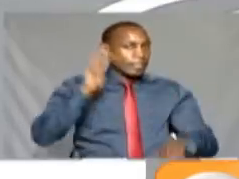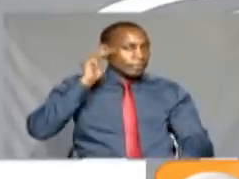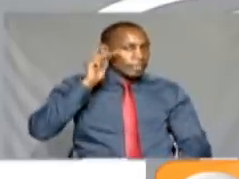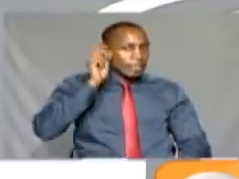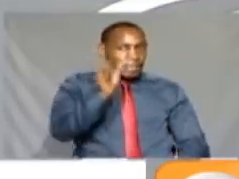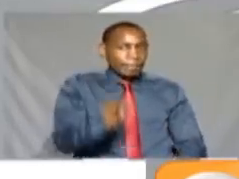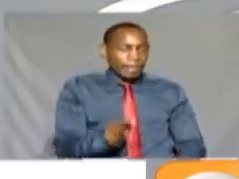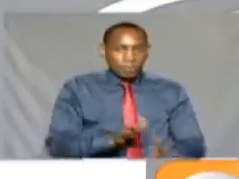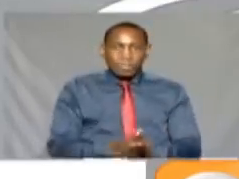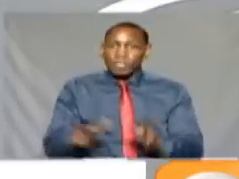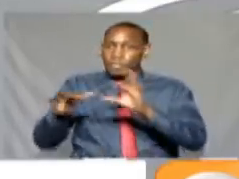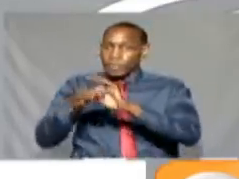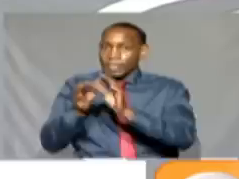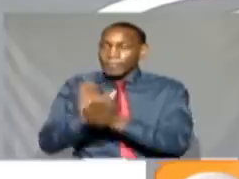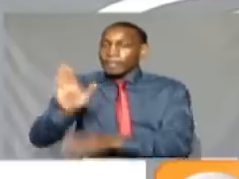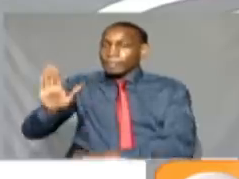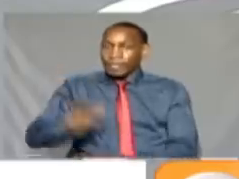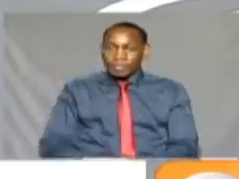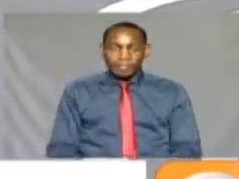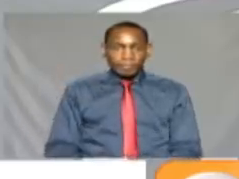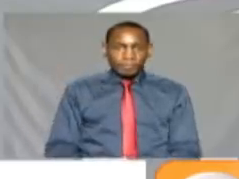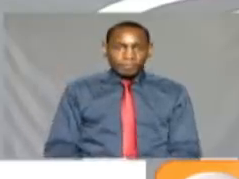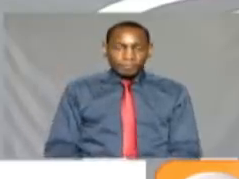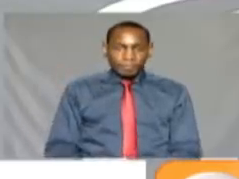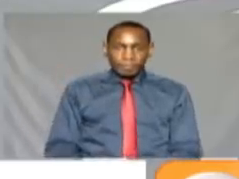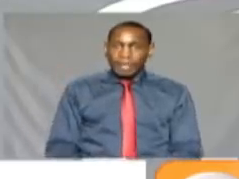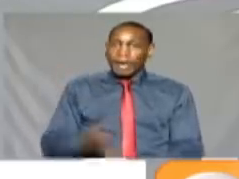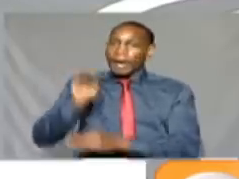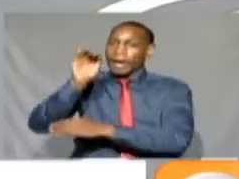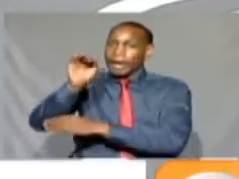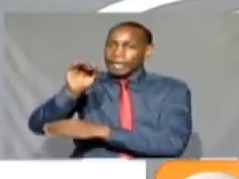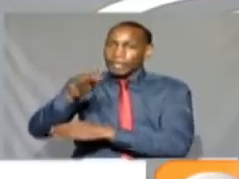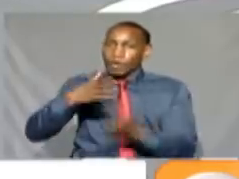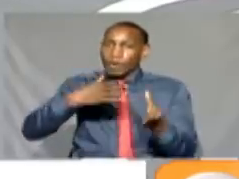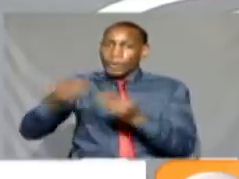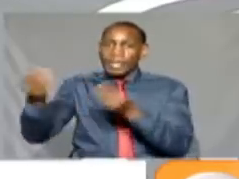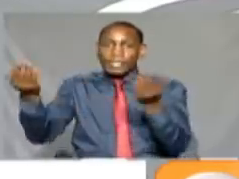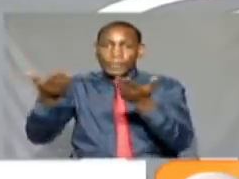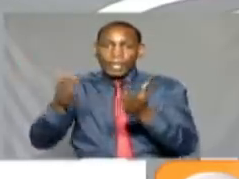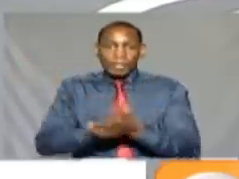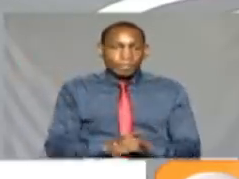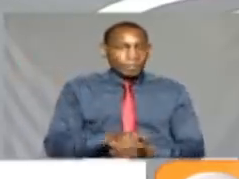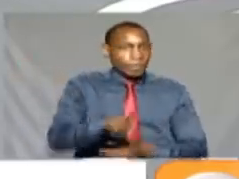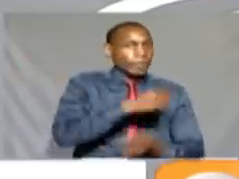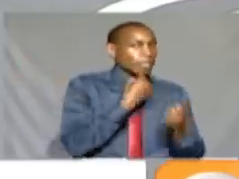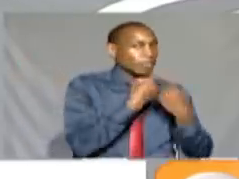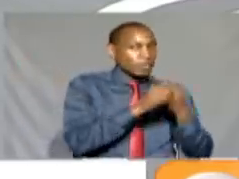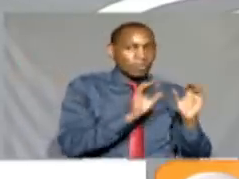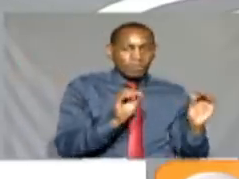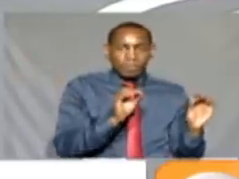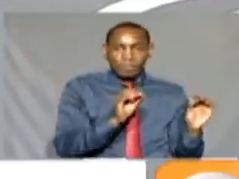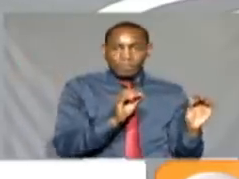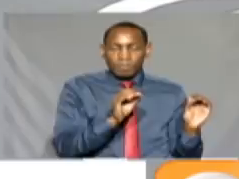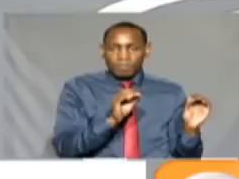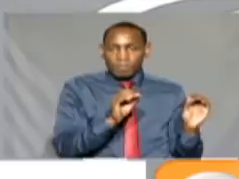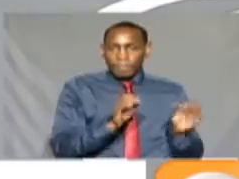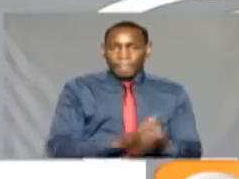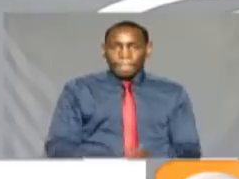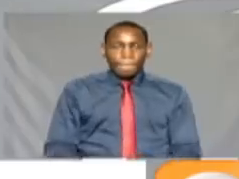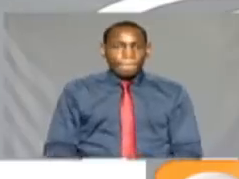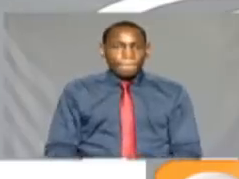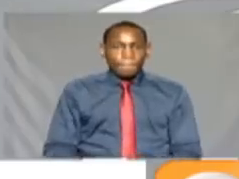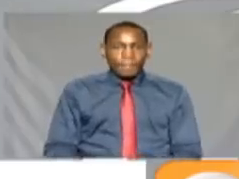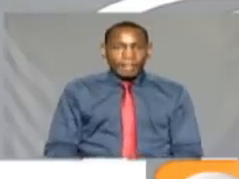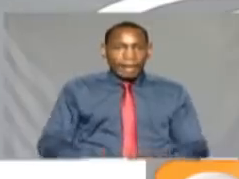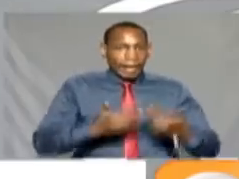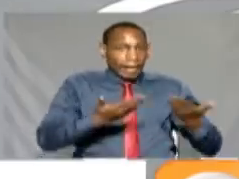wao, Hii diyo napigia baode rabu. Anauliza mumenda wapi. Sisi ya tuogeagi. Sisi kibaki, you do. What? And we